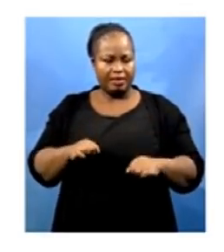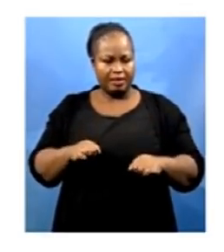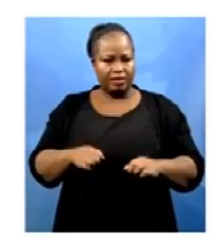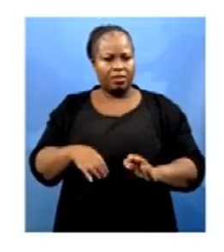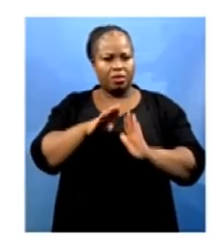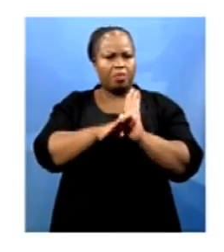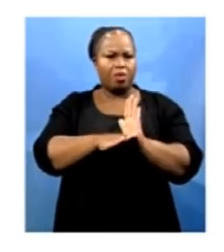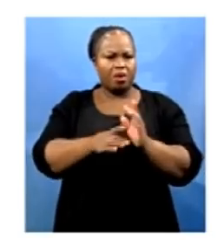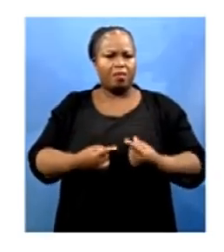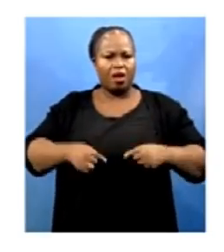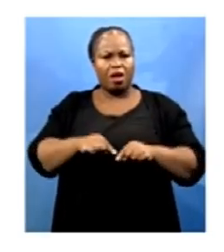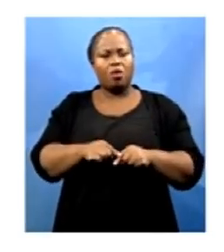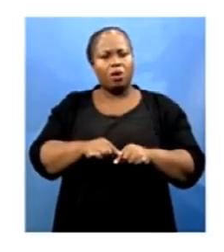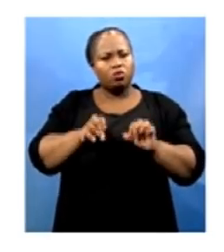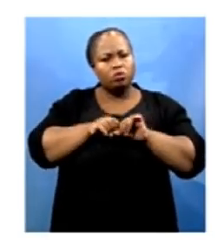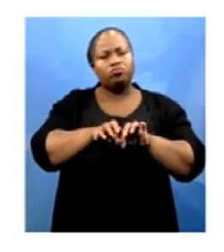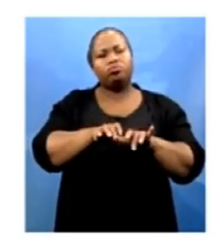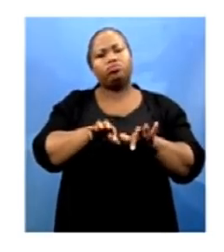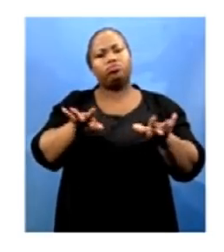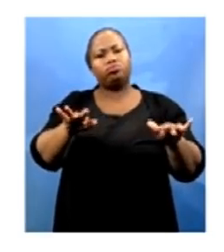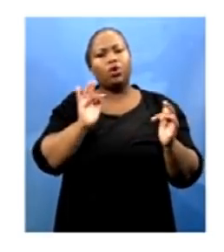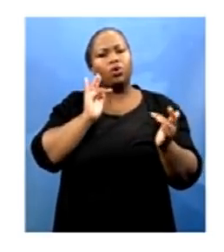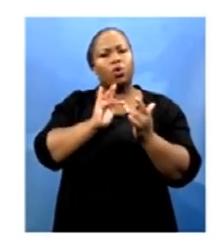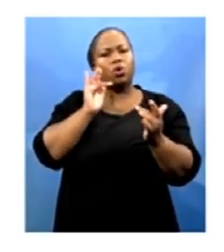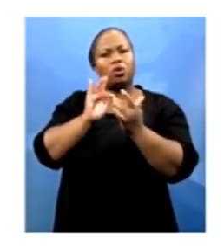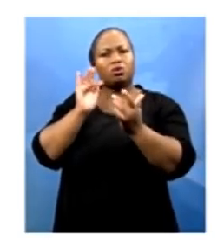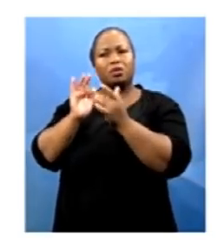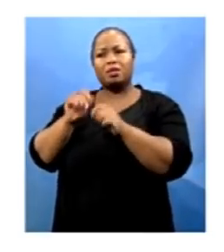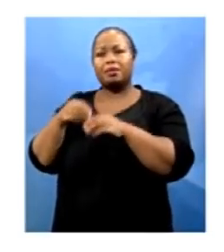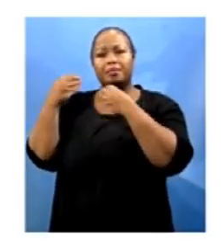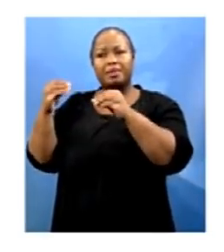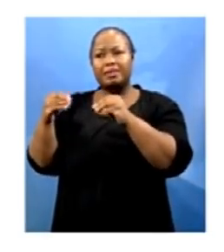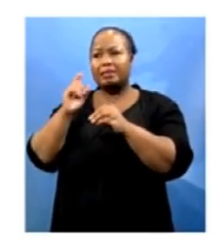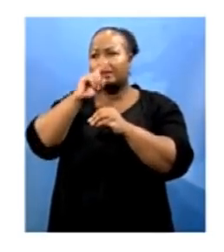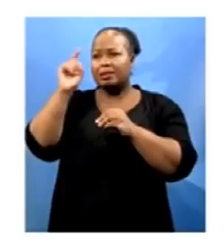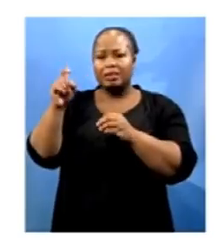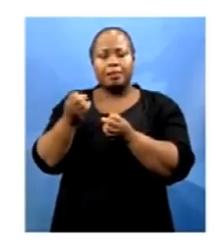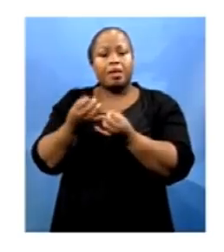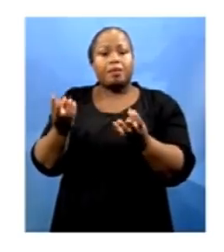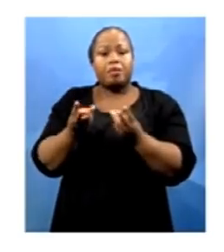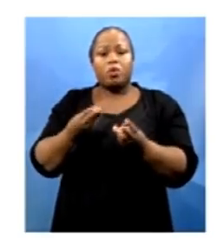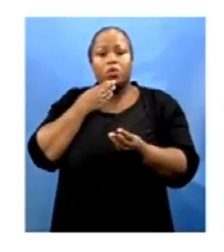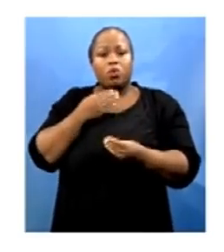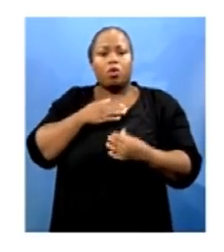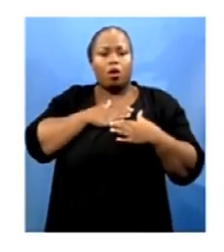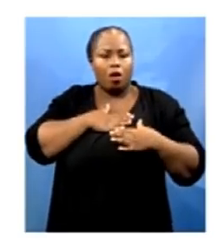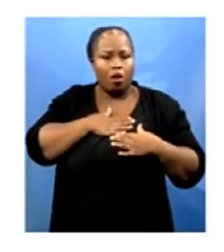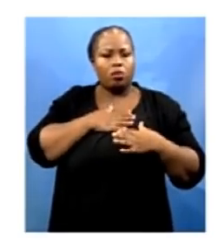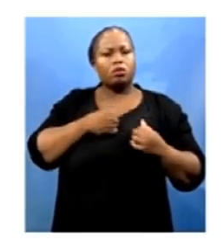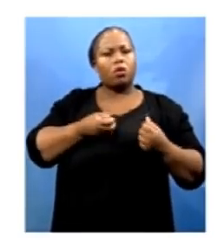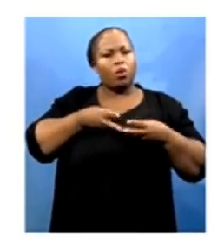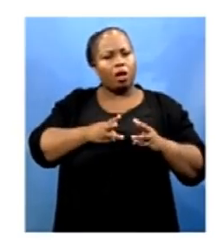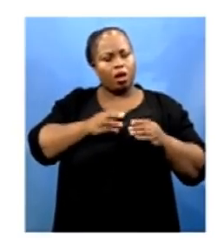of corporates, foundations, and other donor groups in a coordinated way. But it's also the contribution